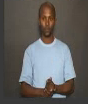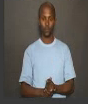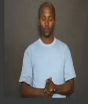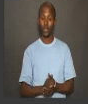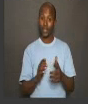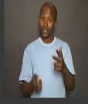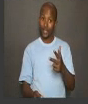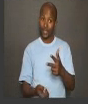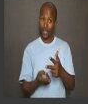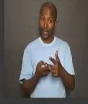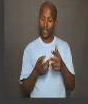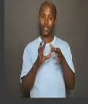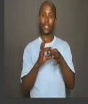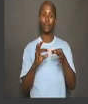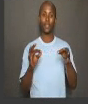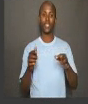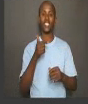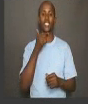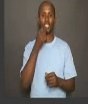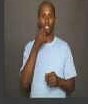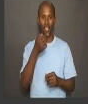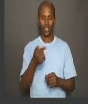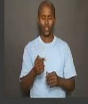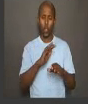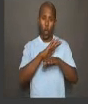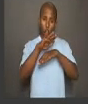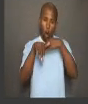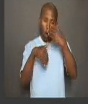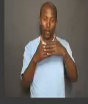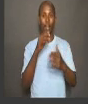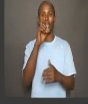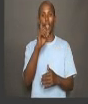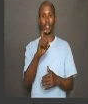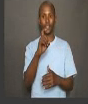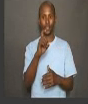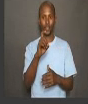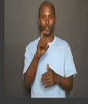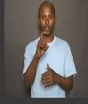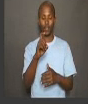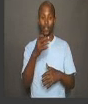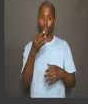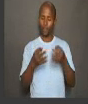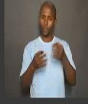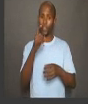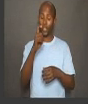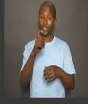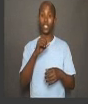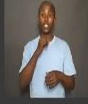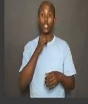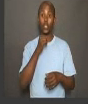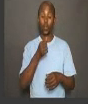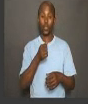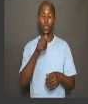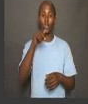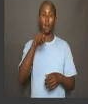The third statement says, for all x, if x is not a